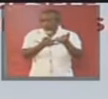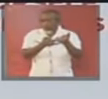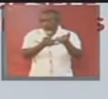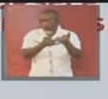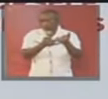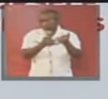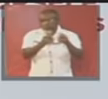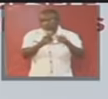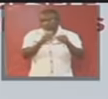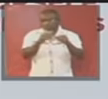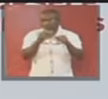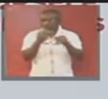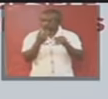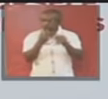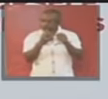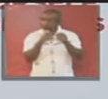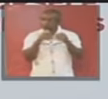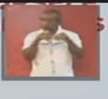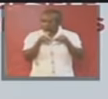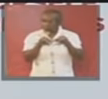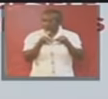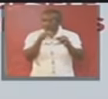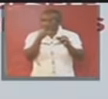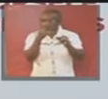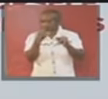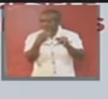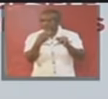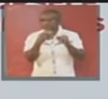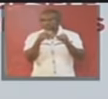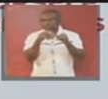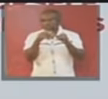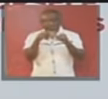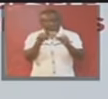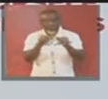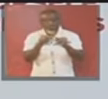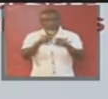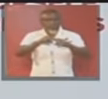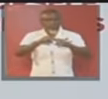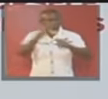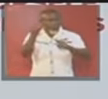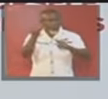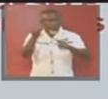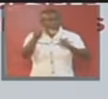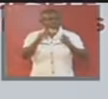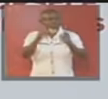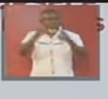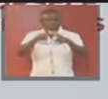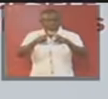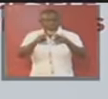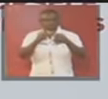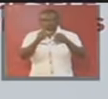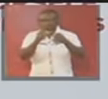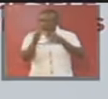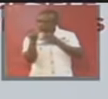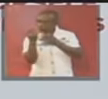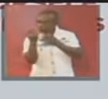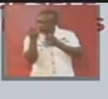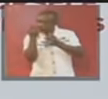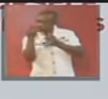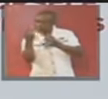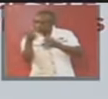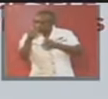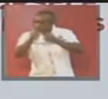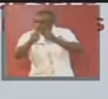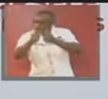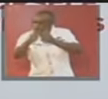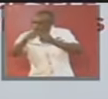about, which have to do mainly with the logistics for the particular vaccine, which we don't know which we are going